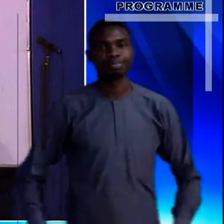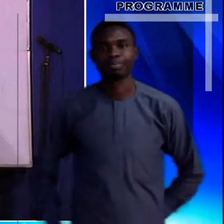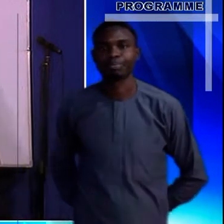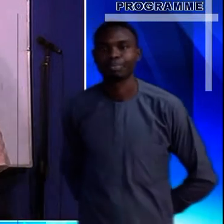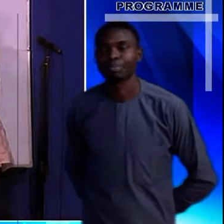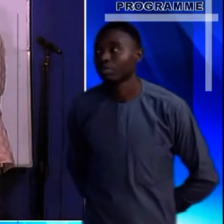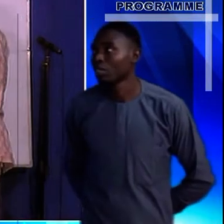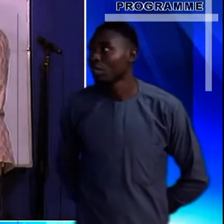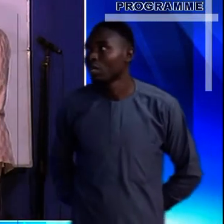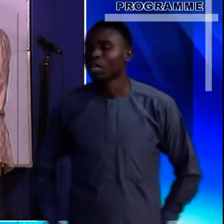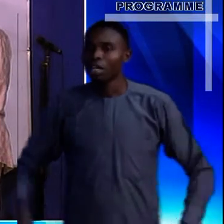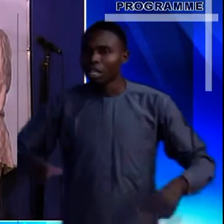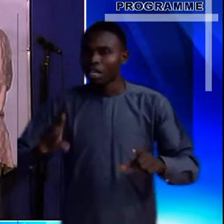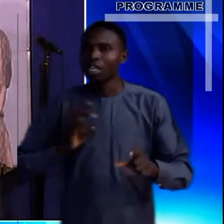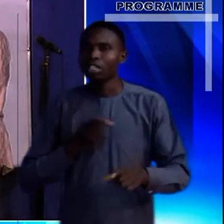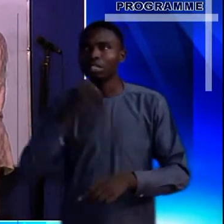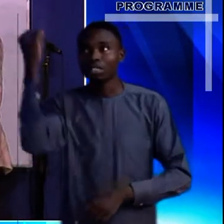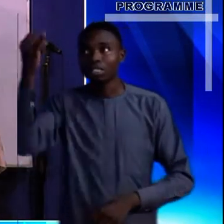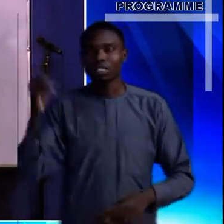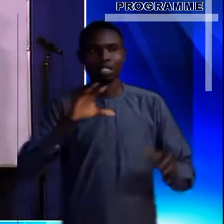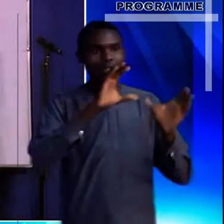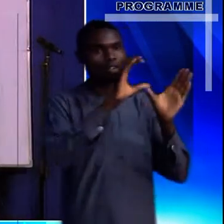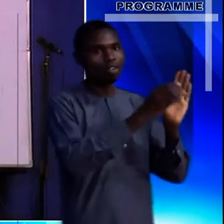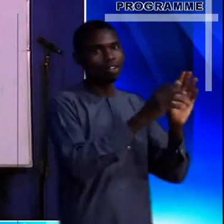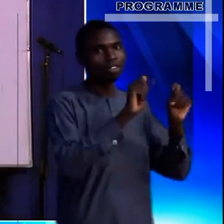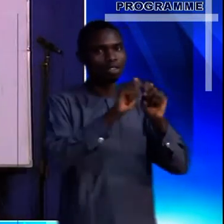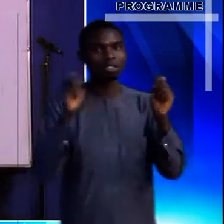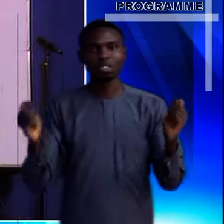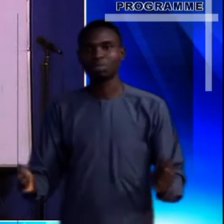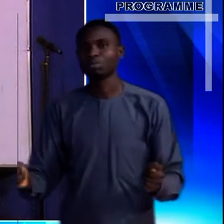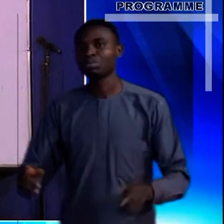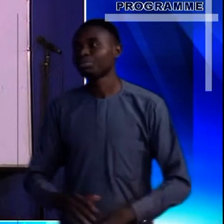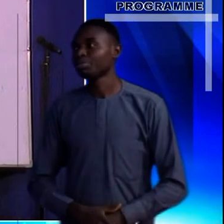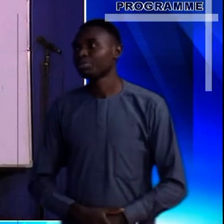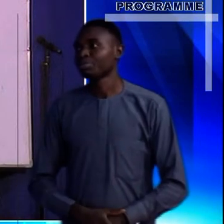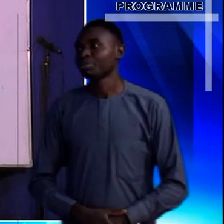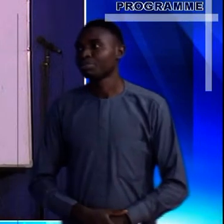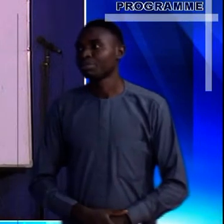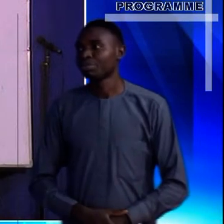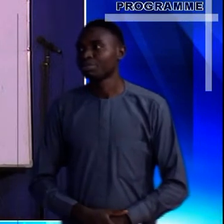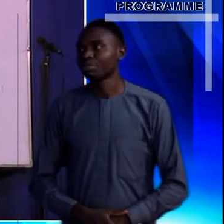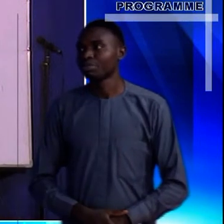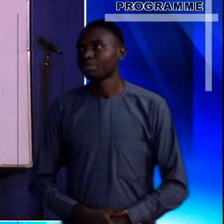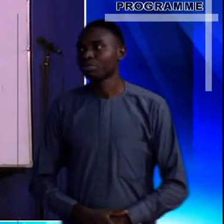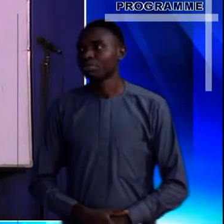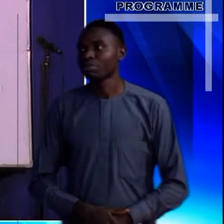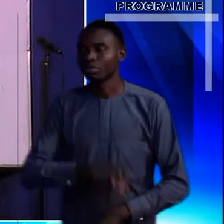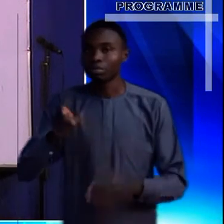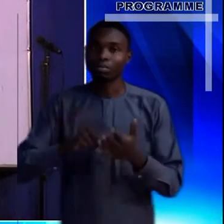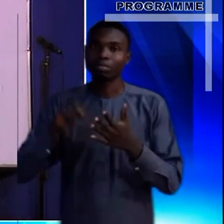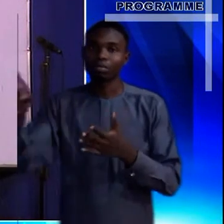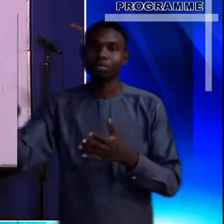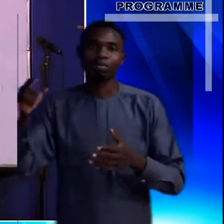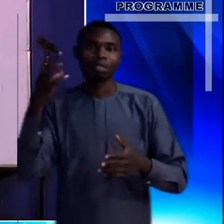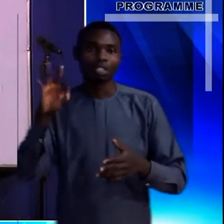Let us design a conversion table. Now, as I told you, these are the symbol